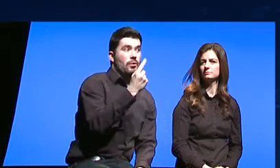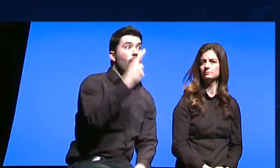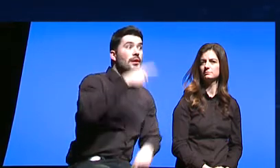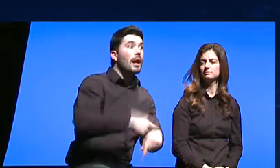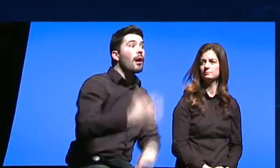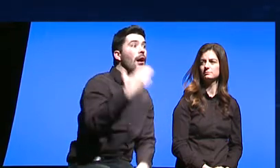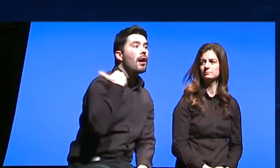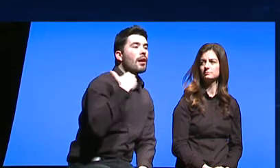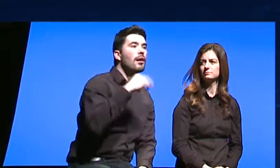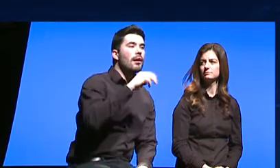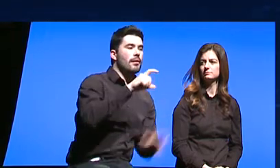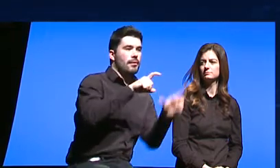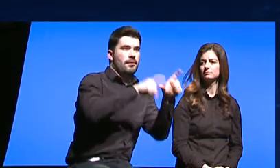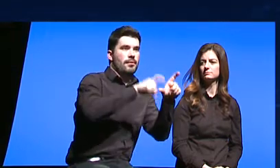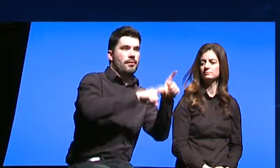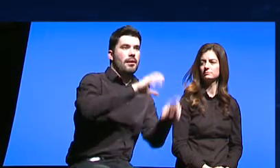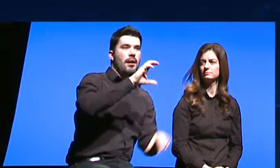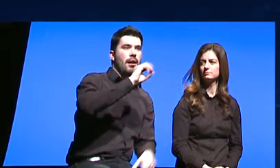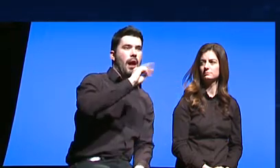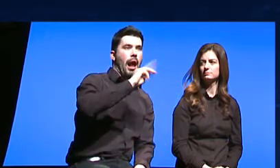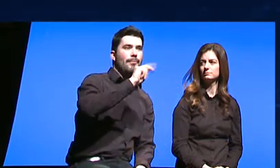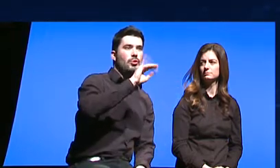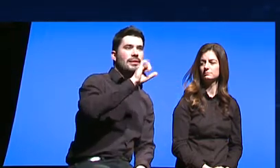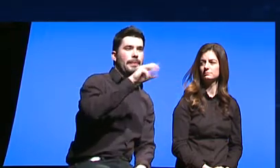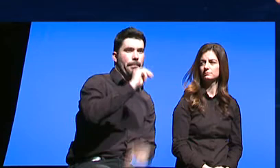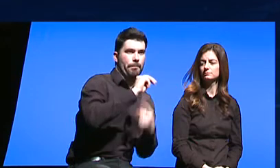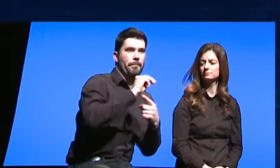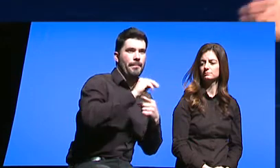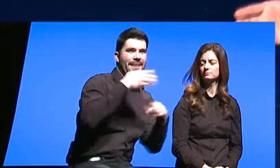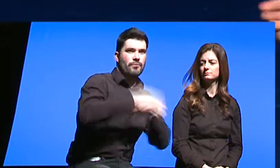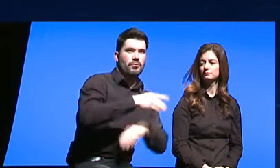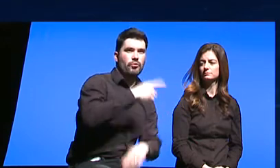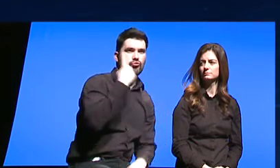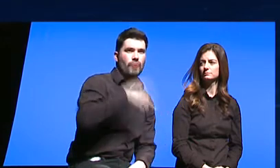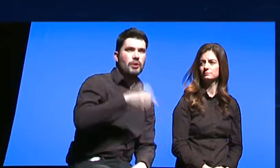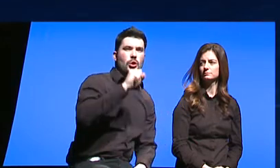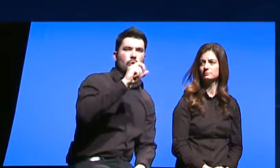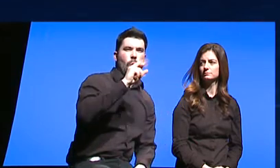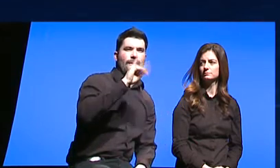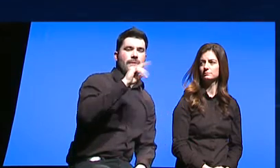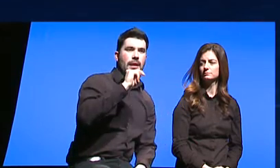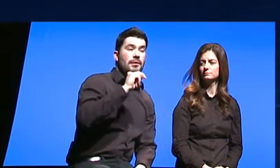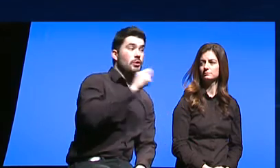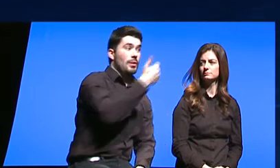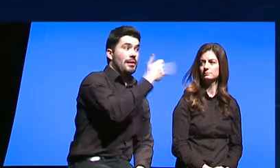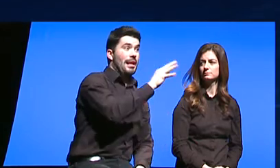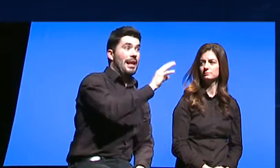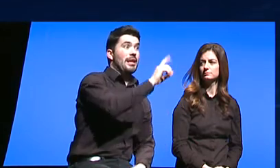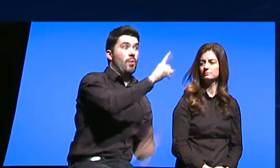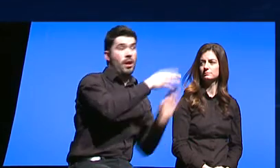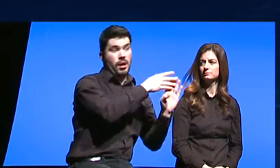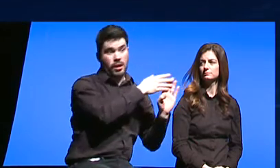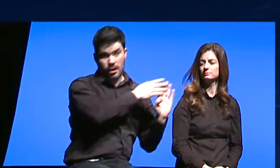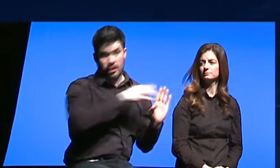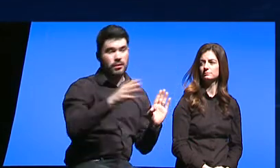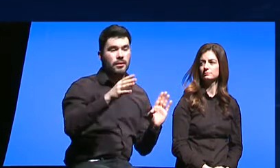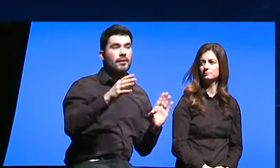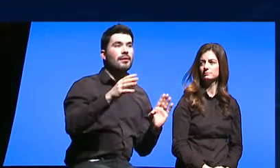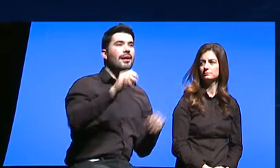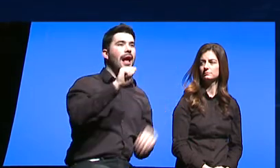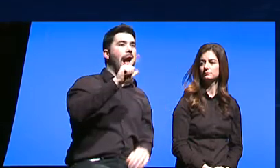threat, the Soviet Union and all that, but after 1991, and then after the